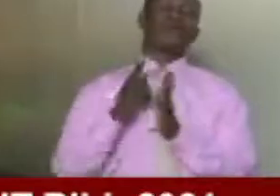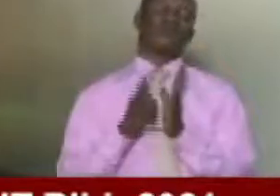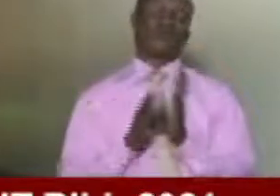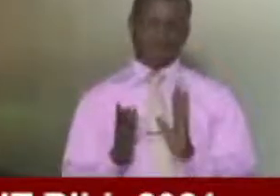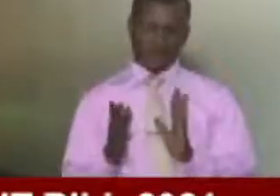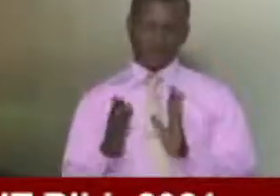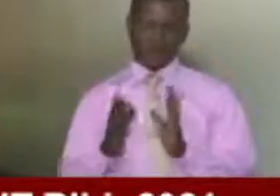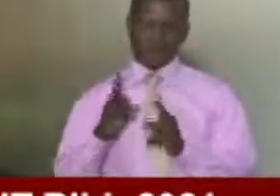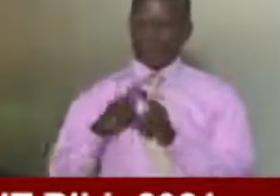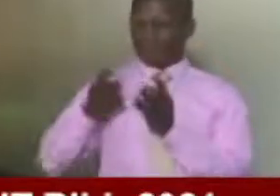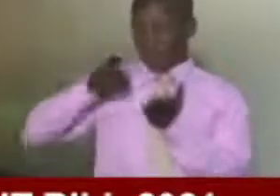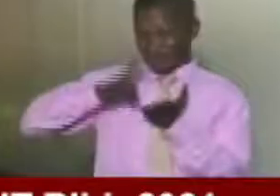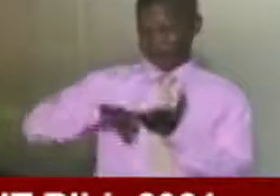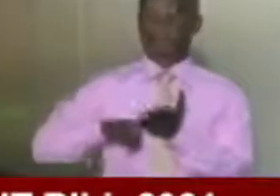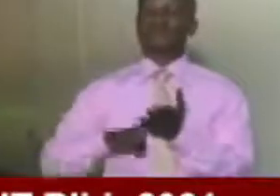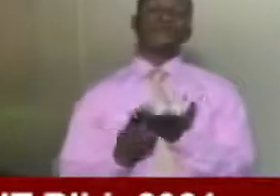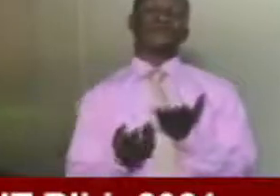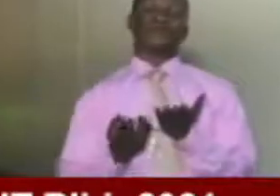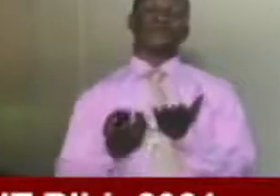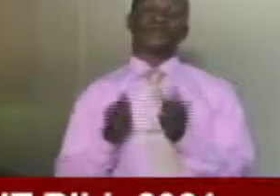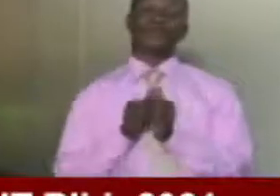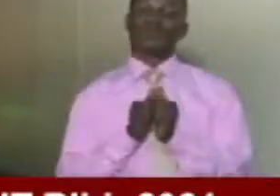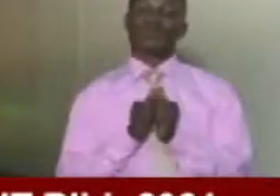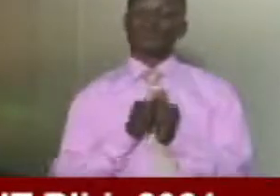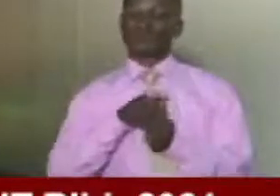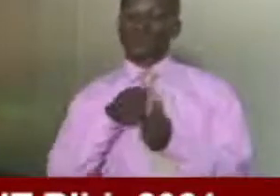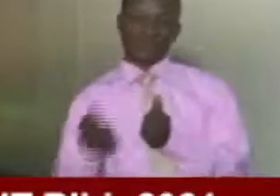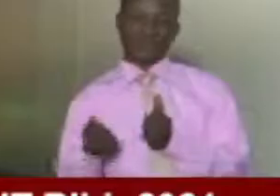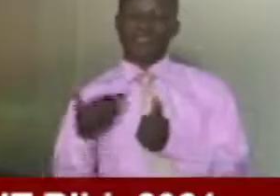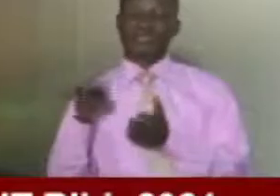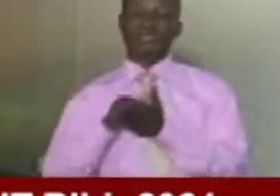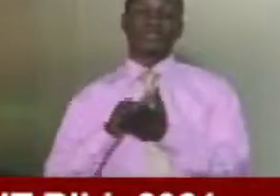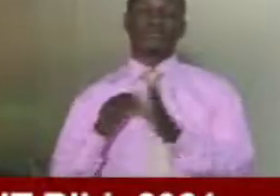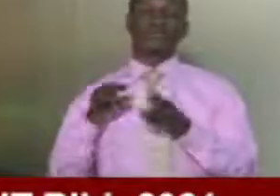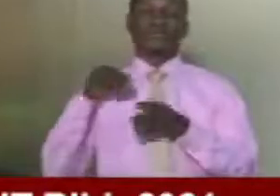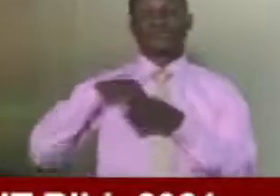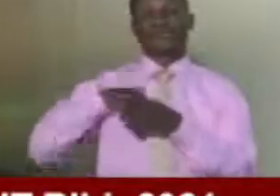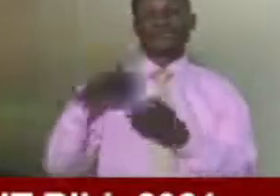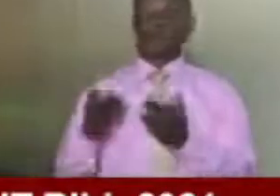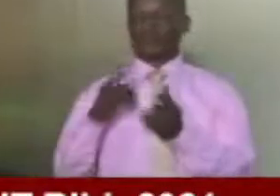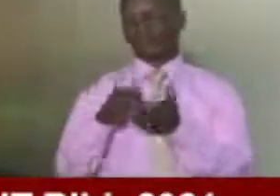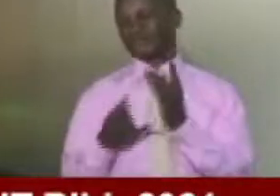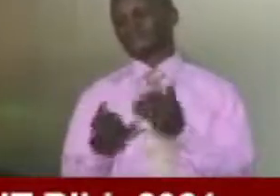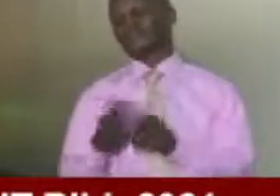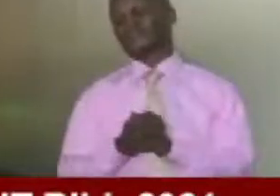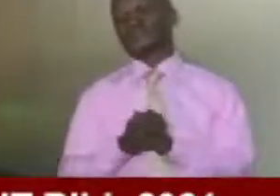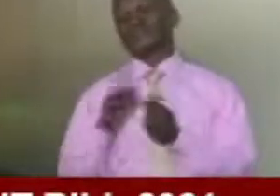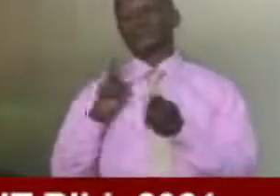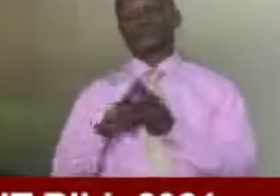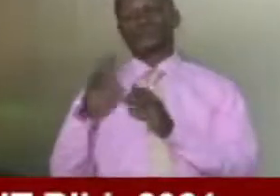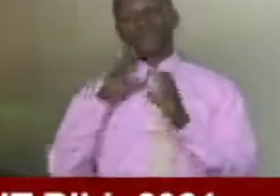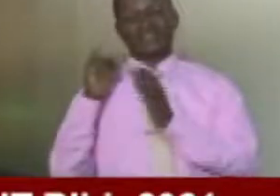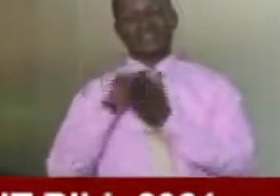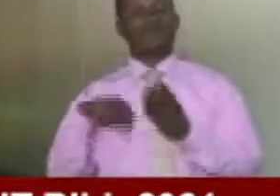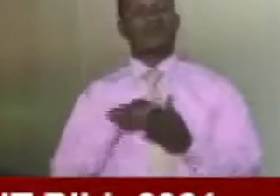which was sent to Mr. President, you know, minus the dummy that they put in it to give us, you know, some conversation we're having today.